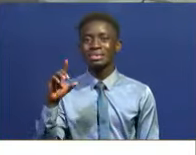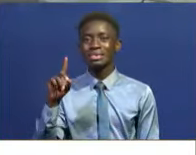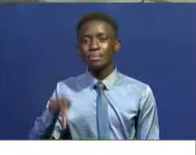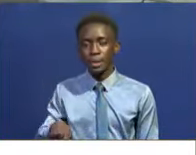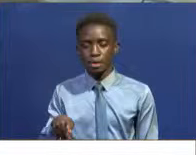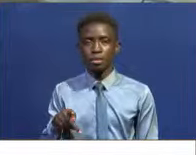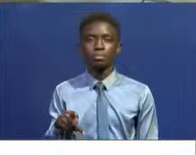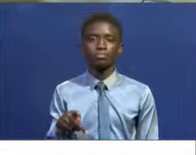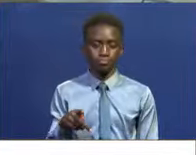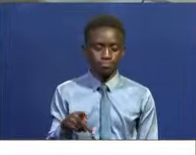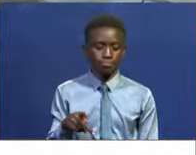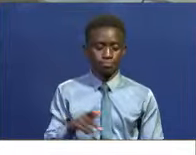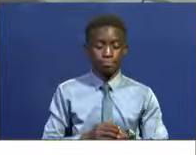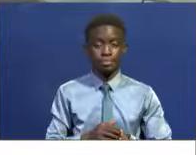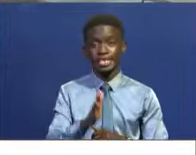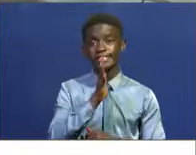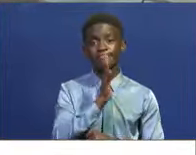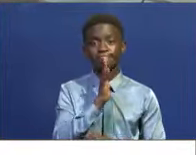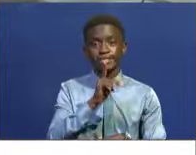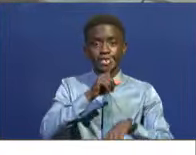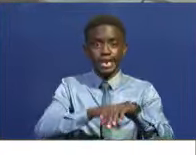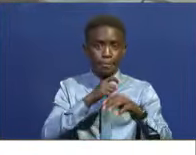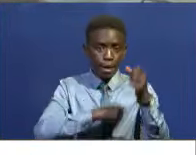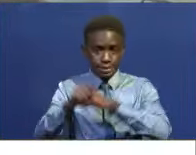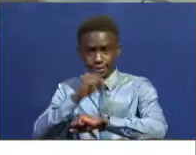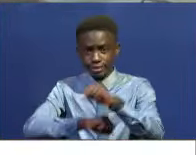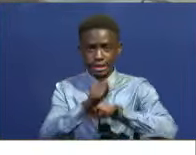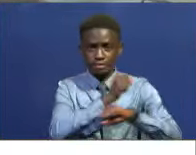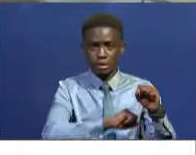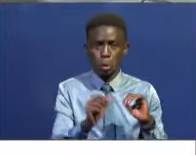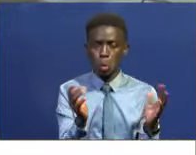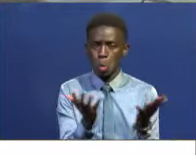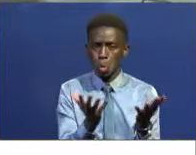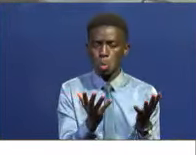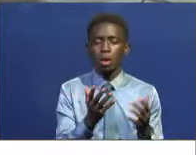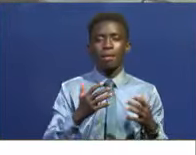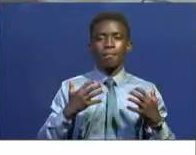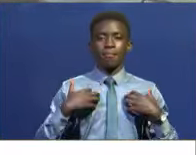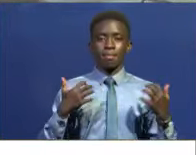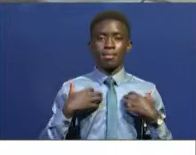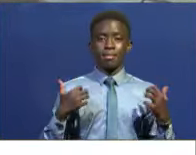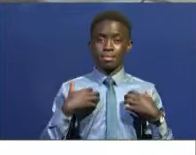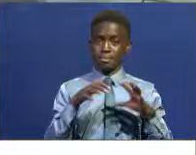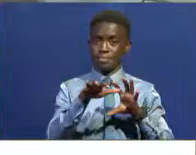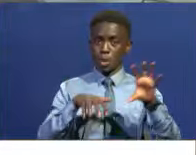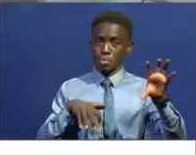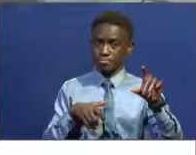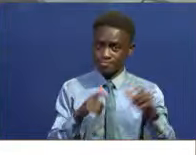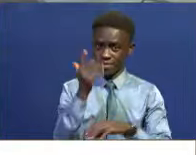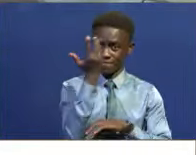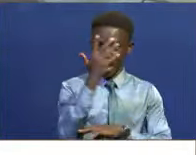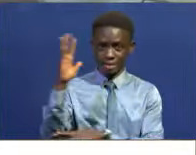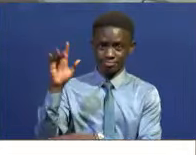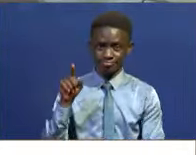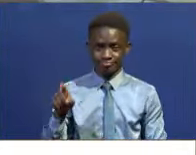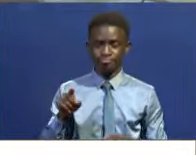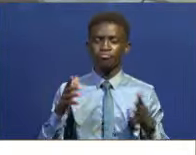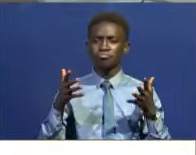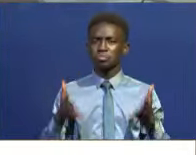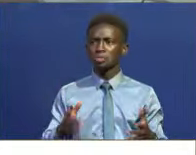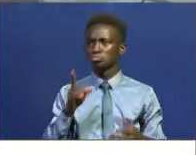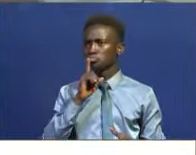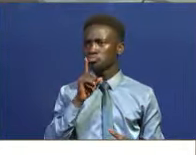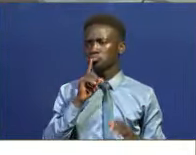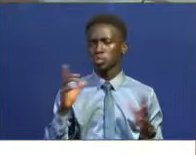countries. Speaking during the oversight activities on wildlife management in EAC Partner States Forum here in the capital, the members